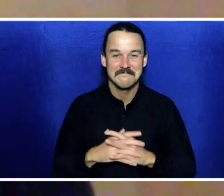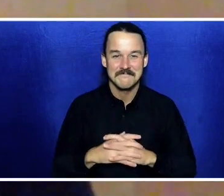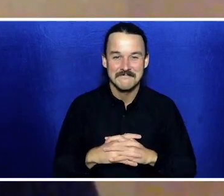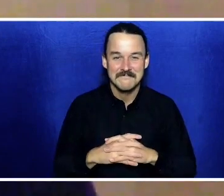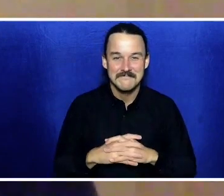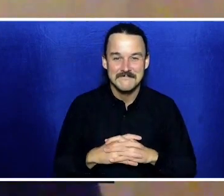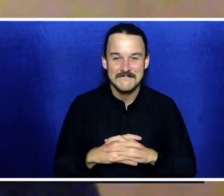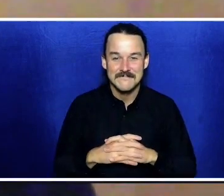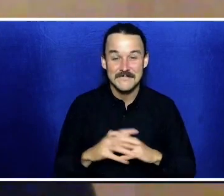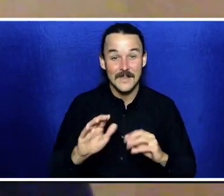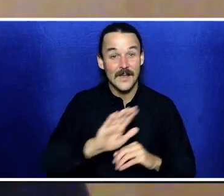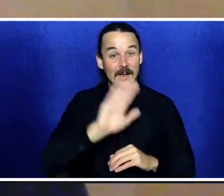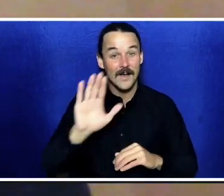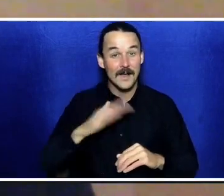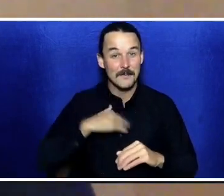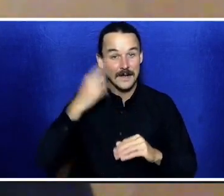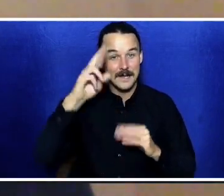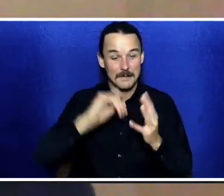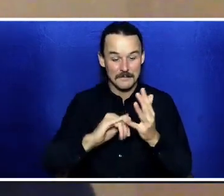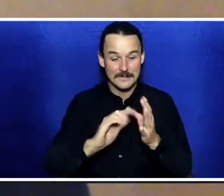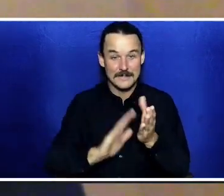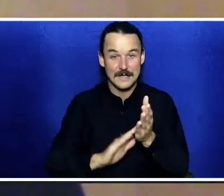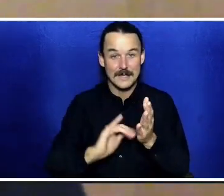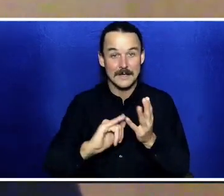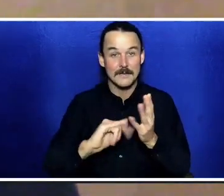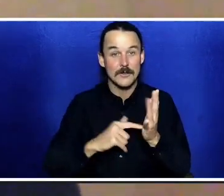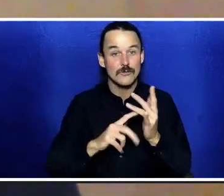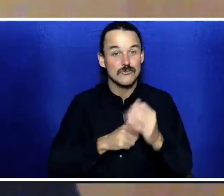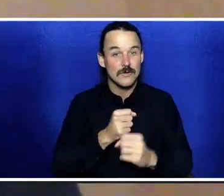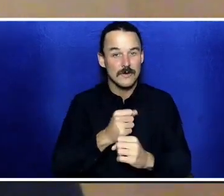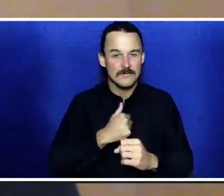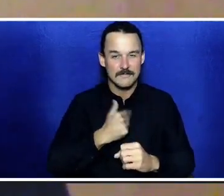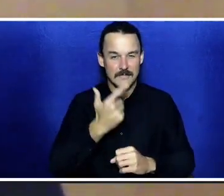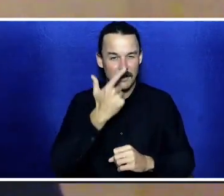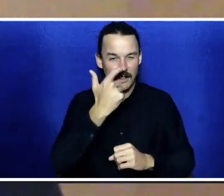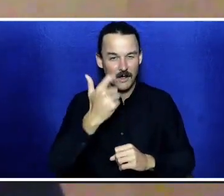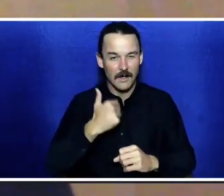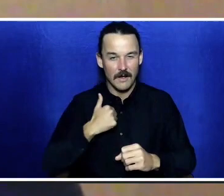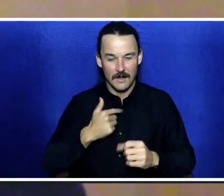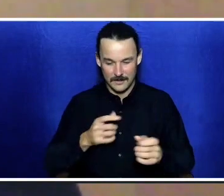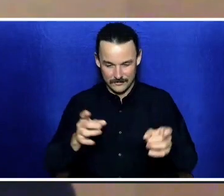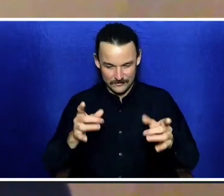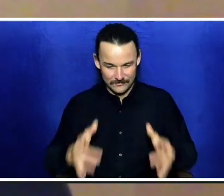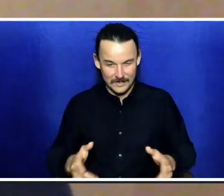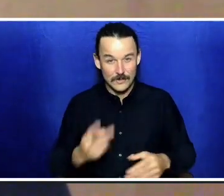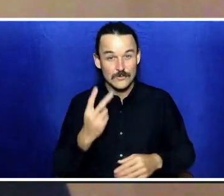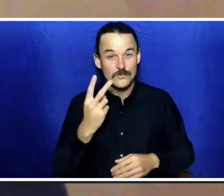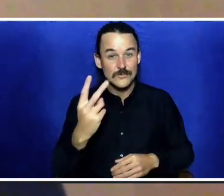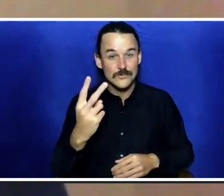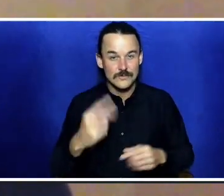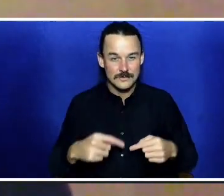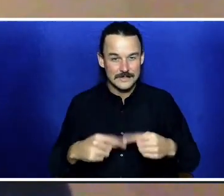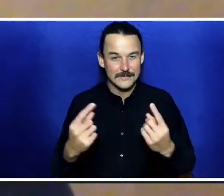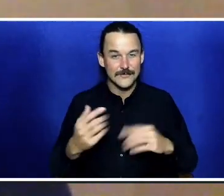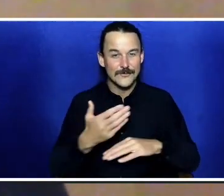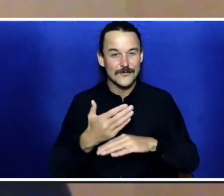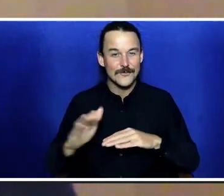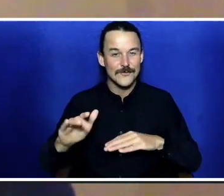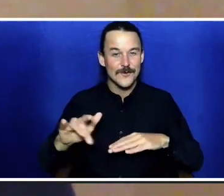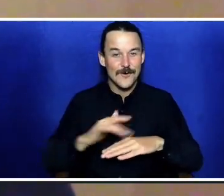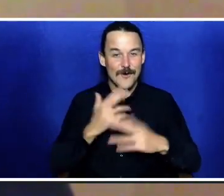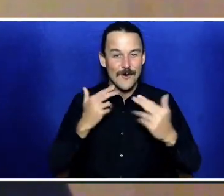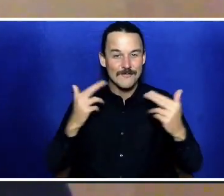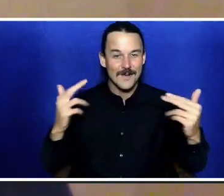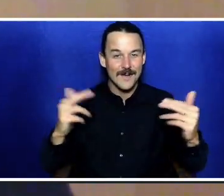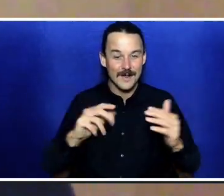Hi, my name's Sam Strong, and I have the great privilege of directing a double bill of two brand new operas in Cassandra and Echo and